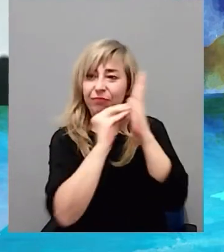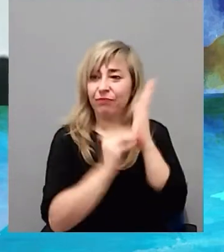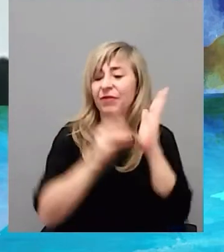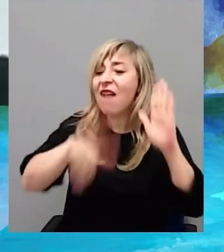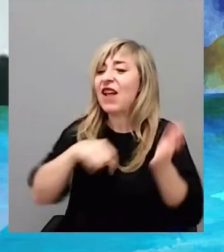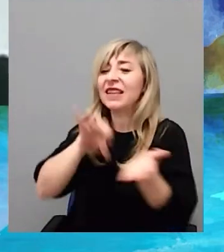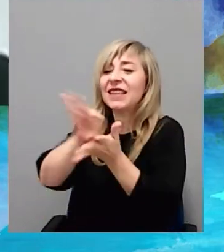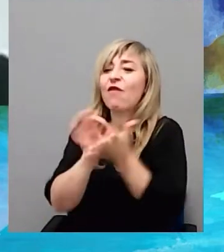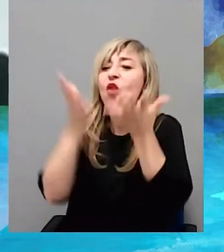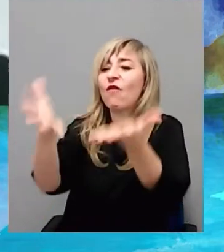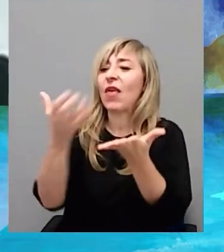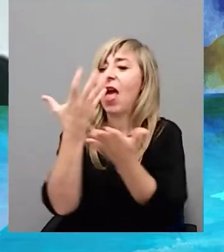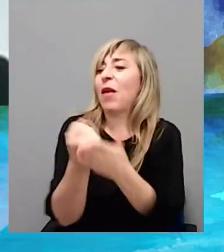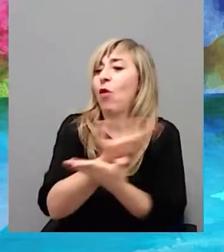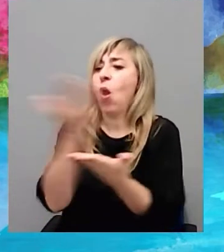solve the problem.